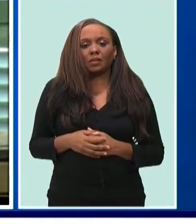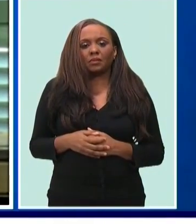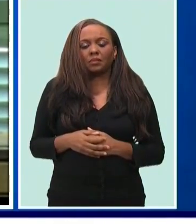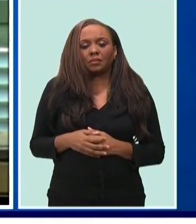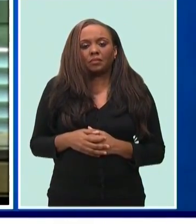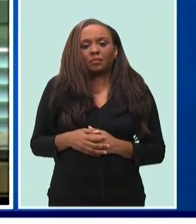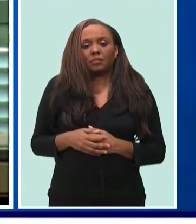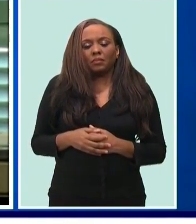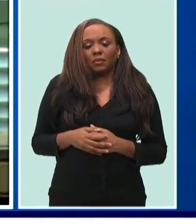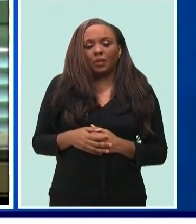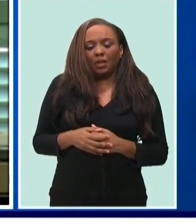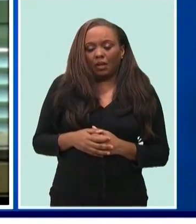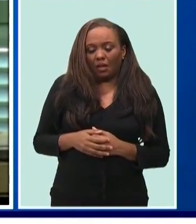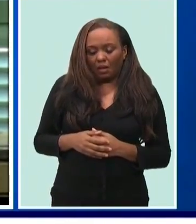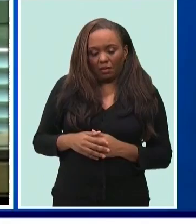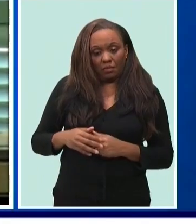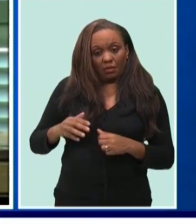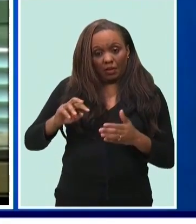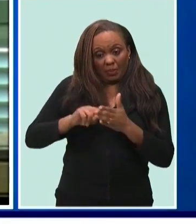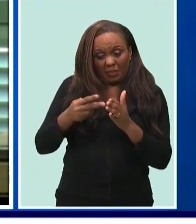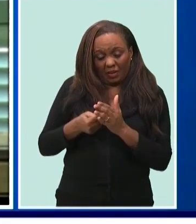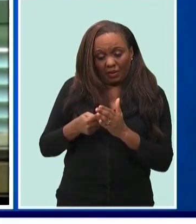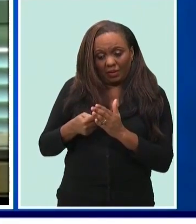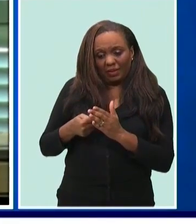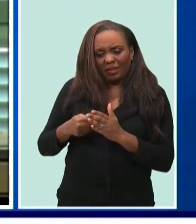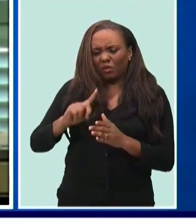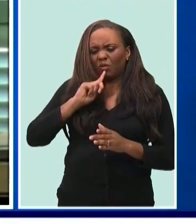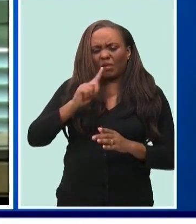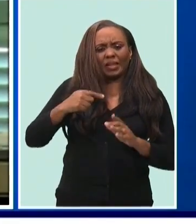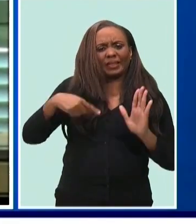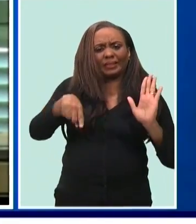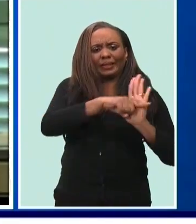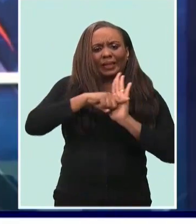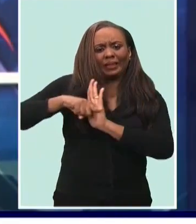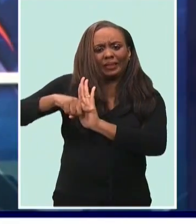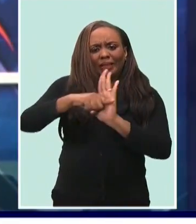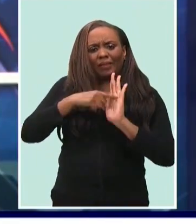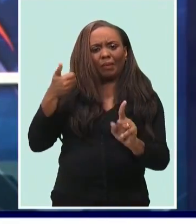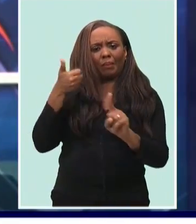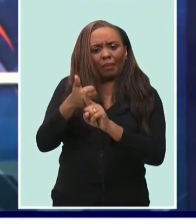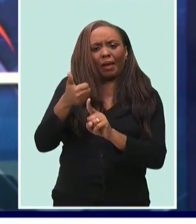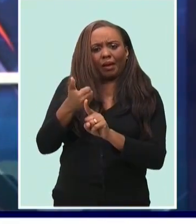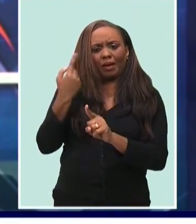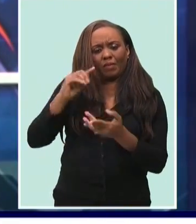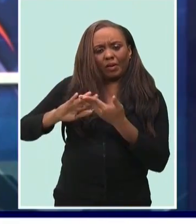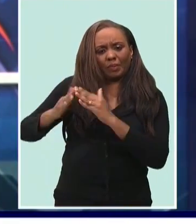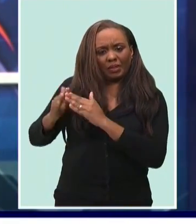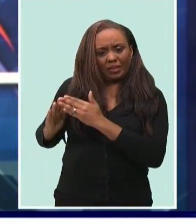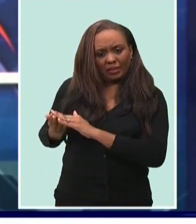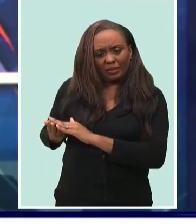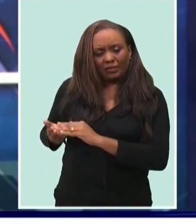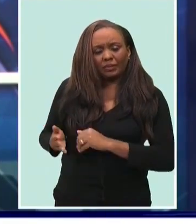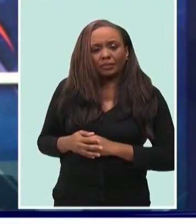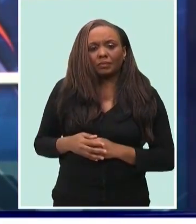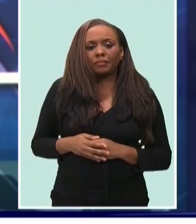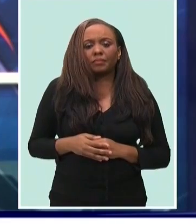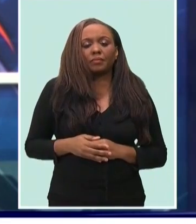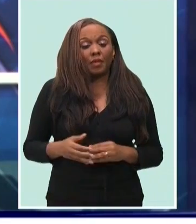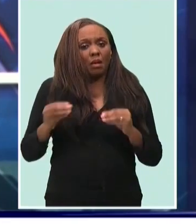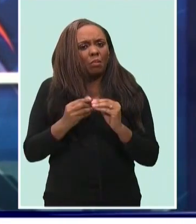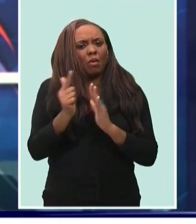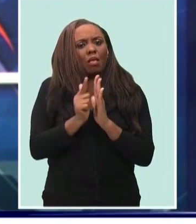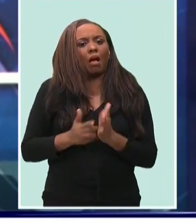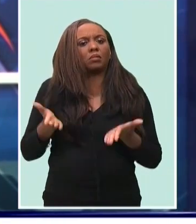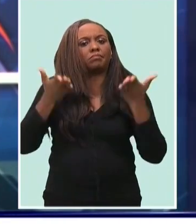have a serious negative impact on our communities. Well, as more laws are brought to Parliament to deal with